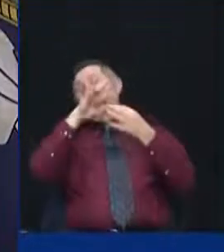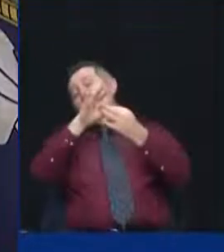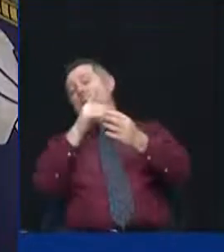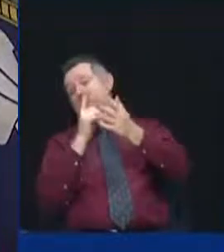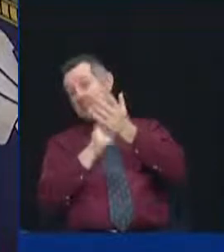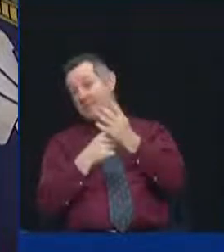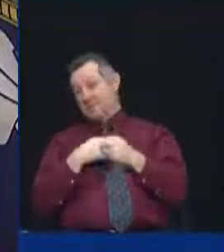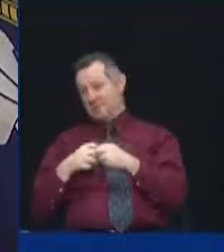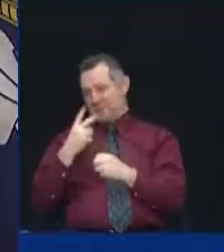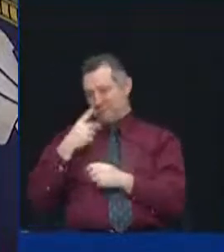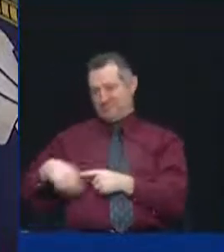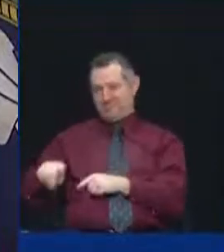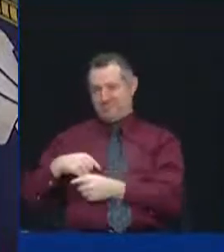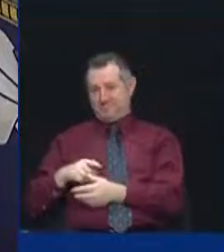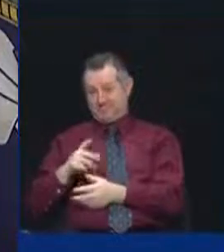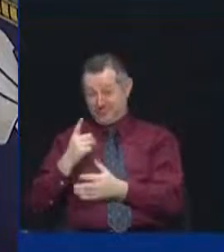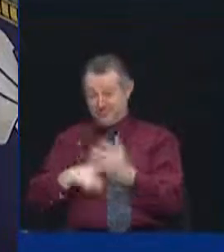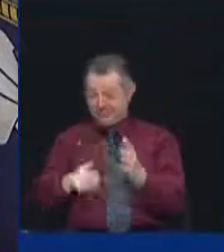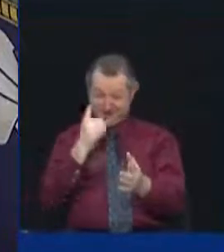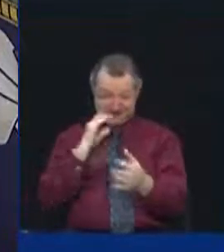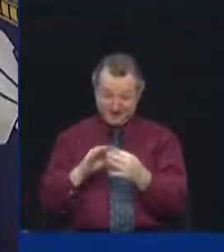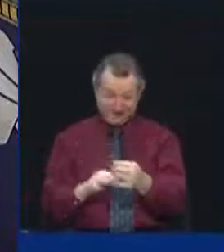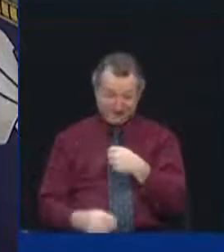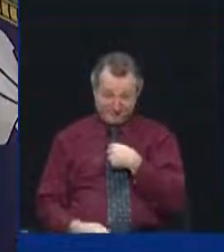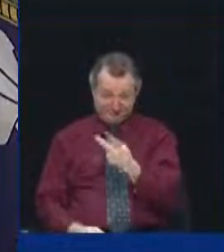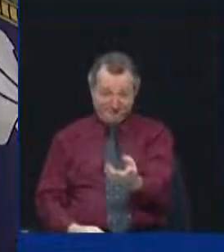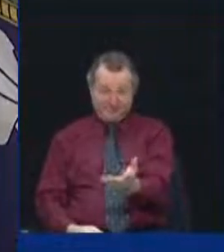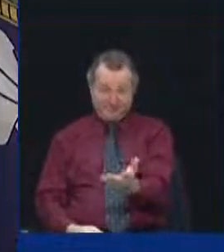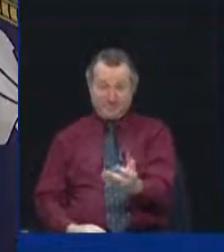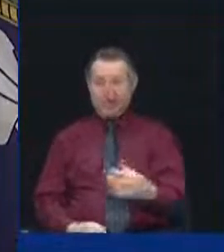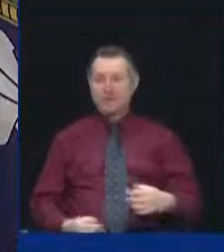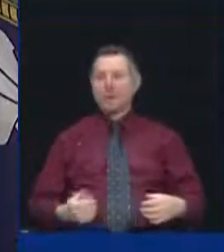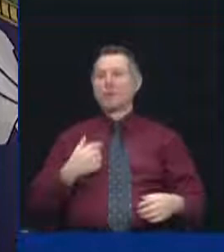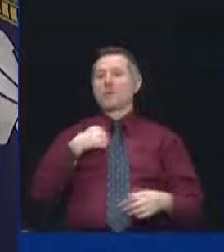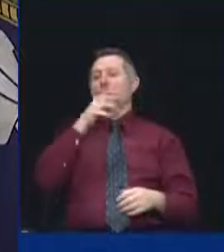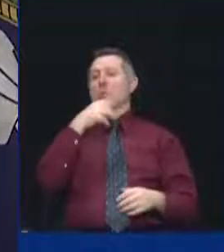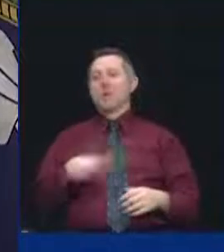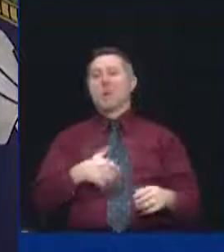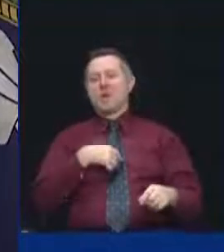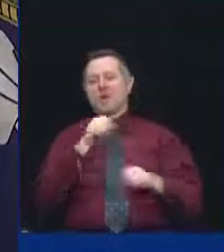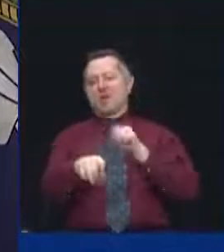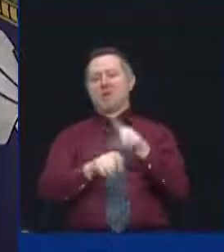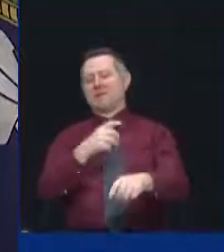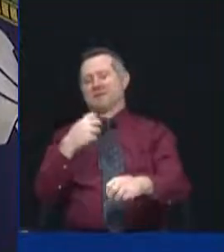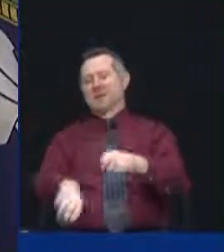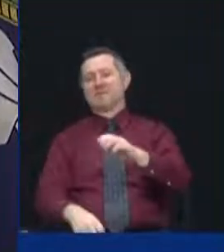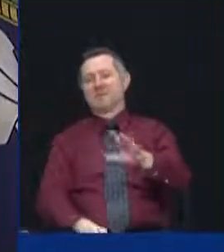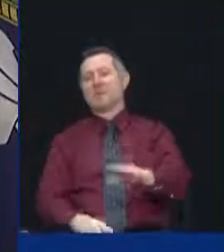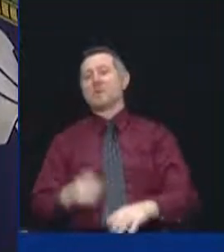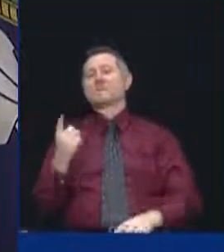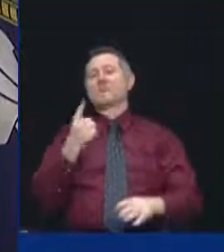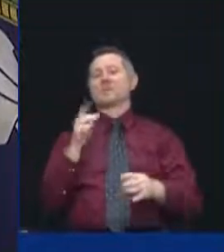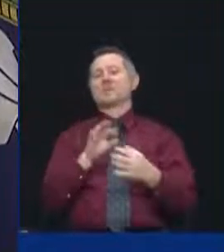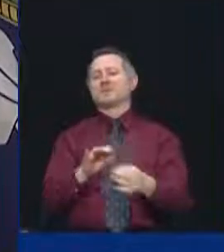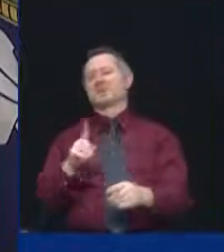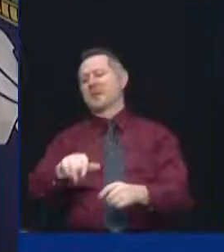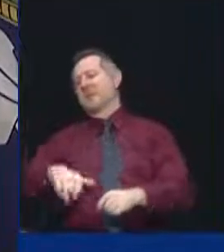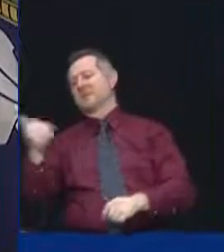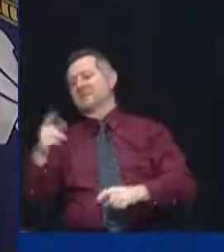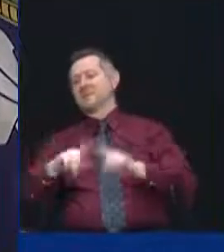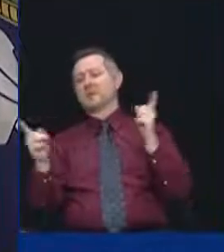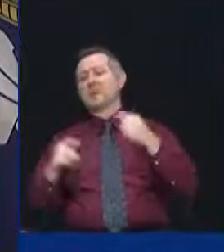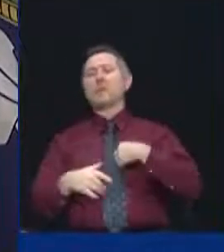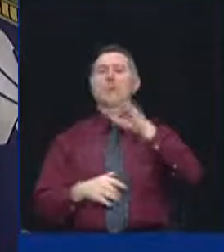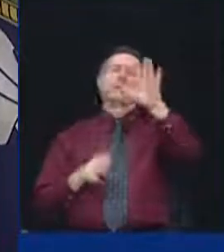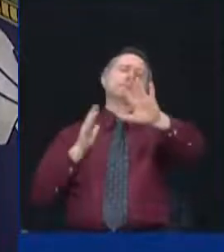said. I'm saying that it's still a problem. I don't want to give you a tough time. You want to say something different, you can say something Okay, different. then let's say this. It's